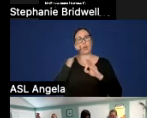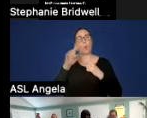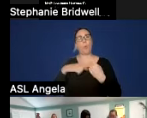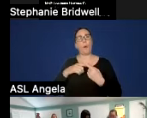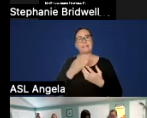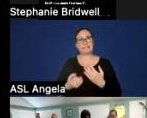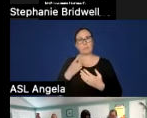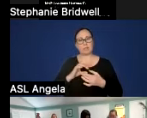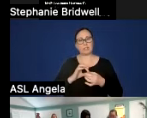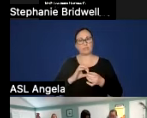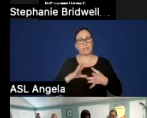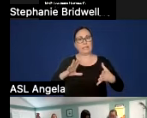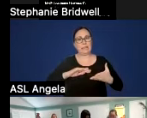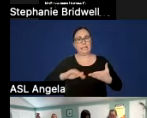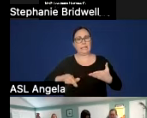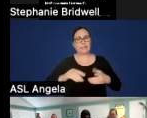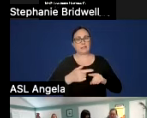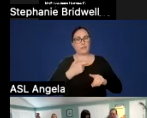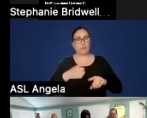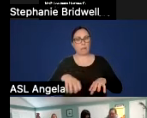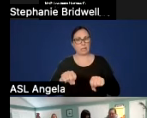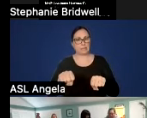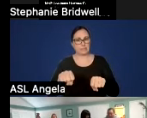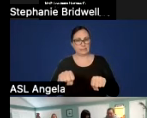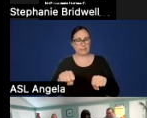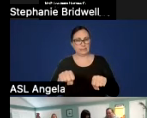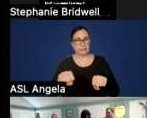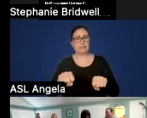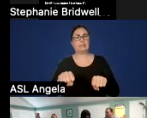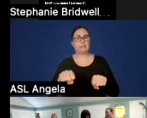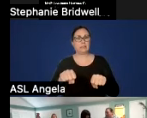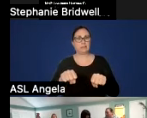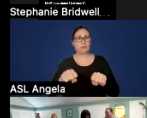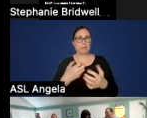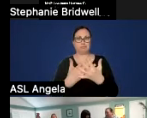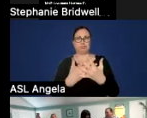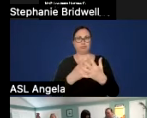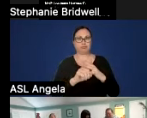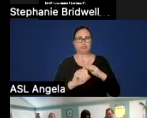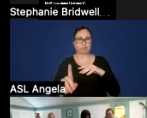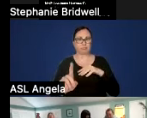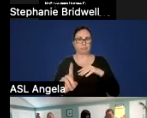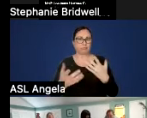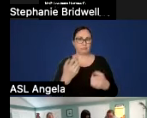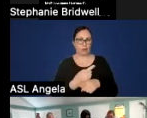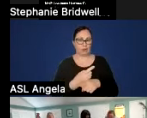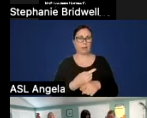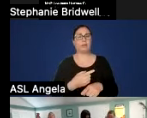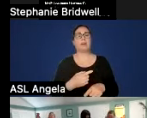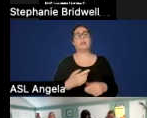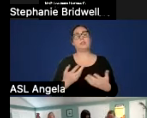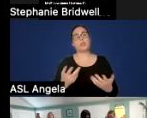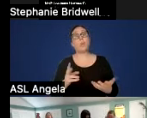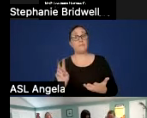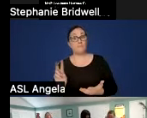situations. But it can be also difficult, like to your point, you're asking the question here, the victim might be on probation for something. Absolutely, that could be the